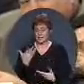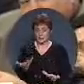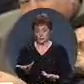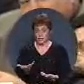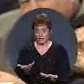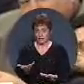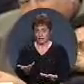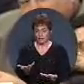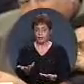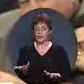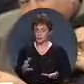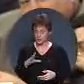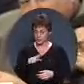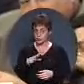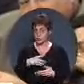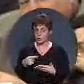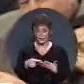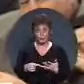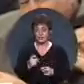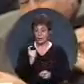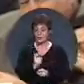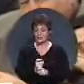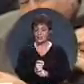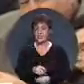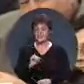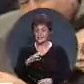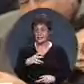There is already some scientific evidence